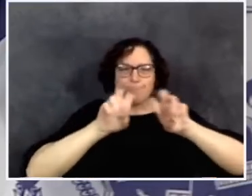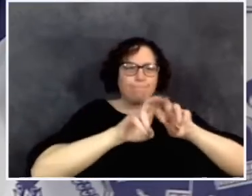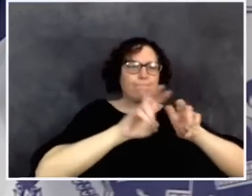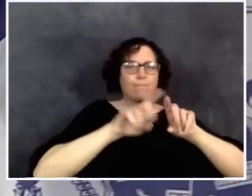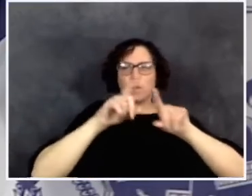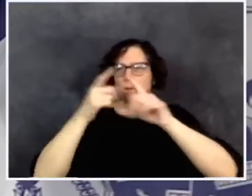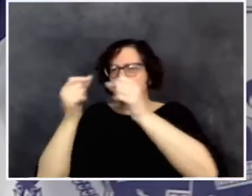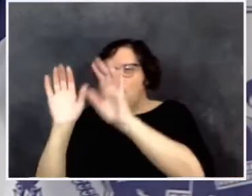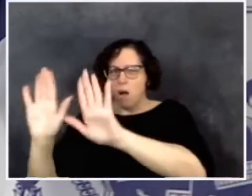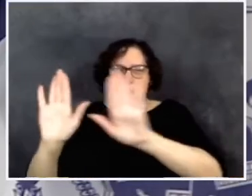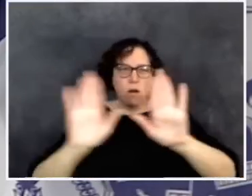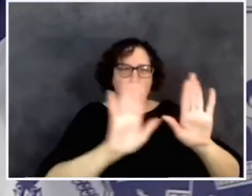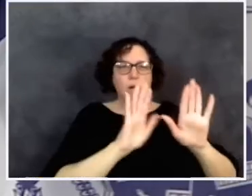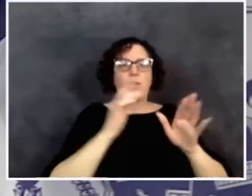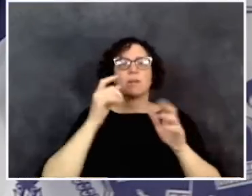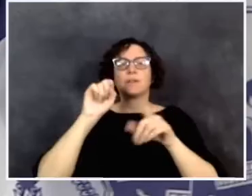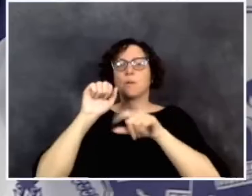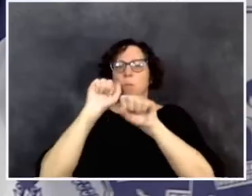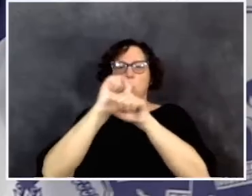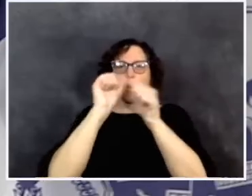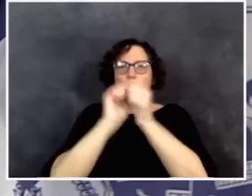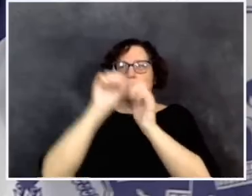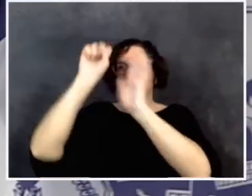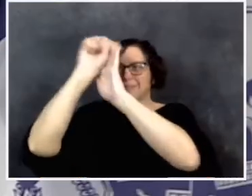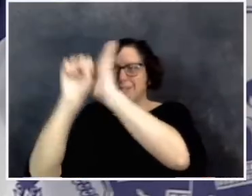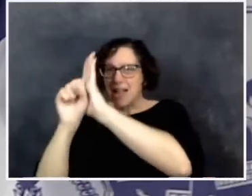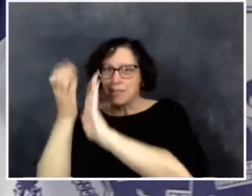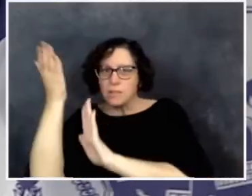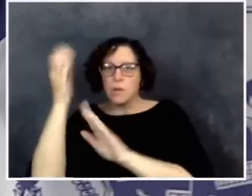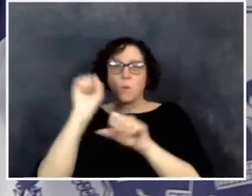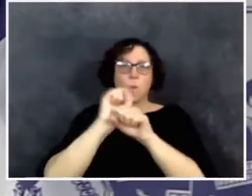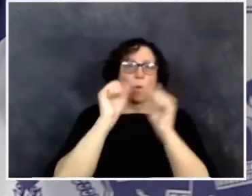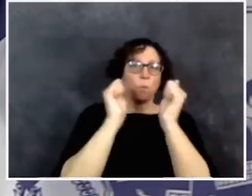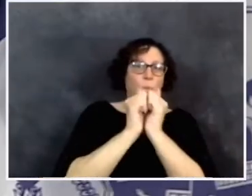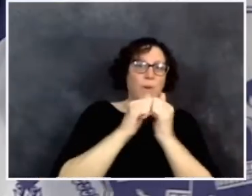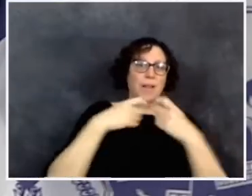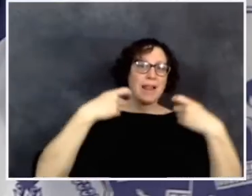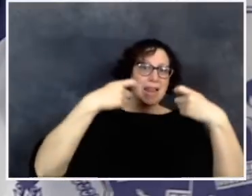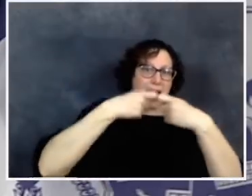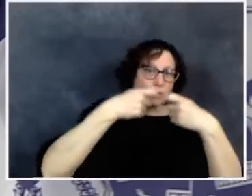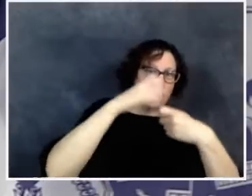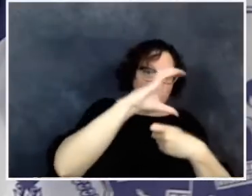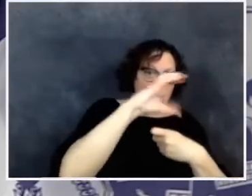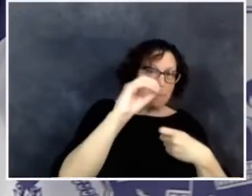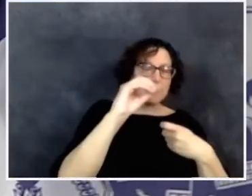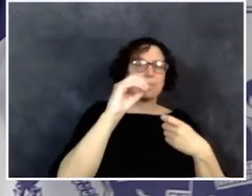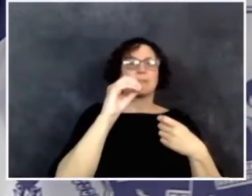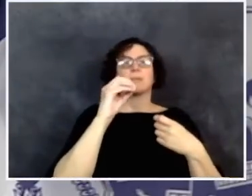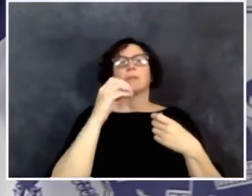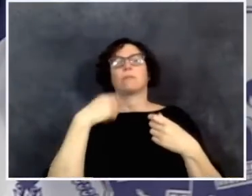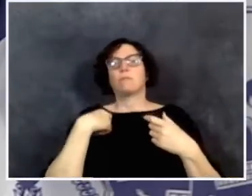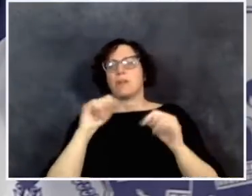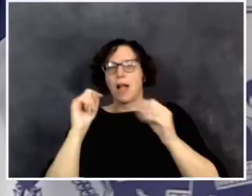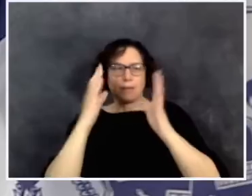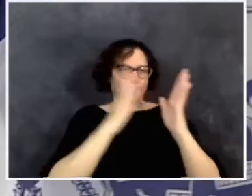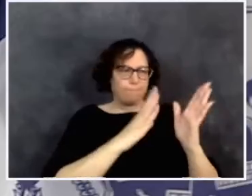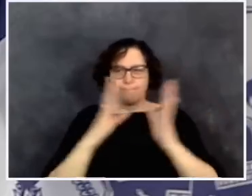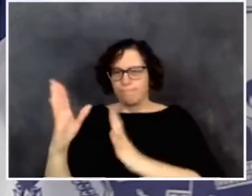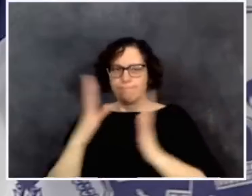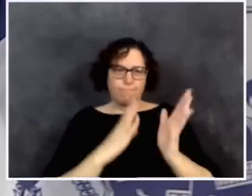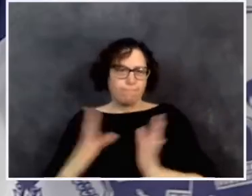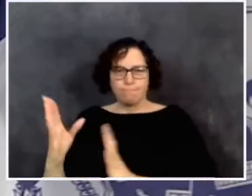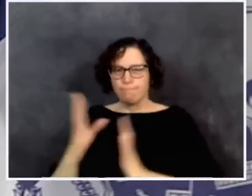utilities, we can do more to avoid blackouts. Some important work happened last year after what happened last summer to put